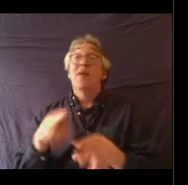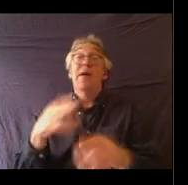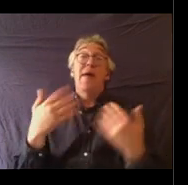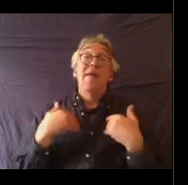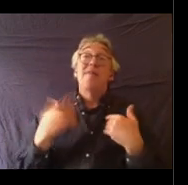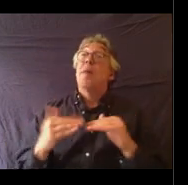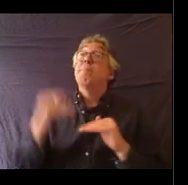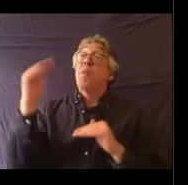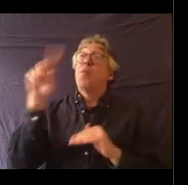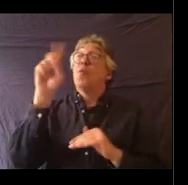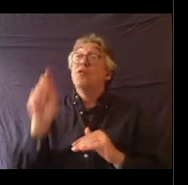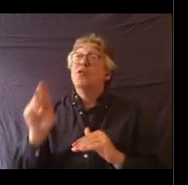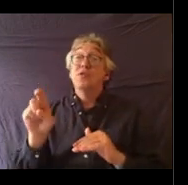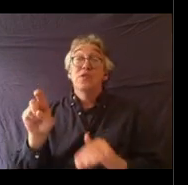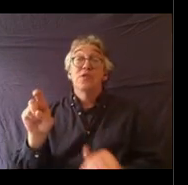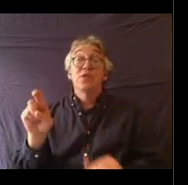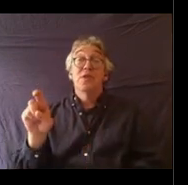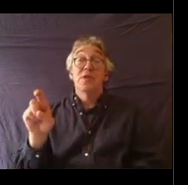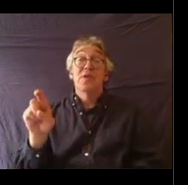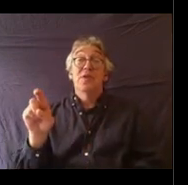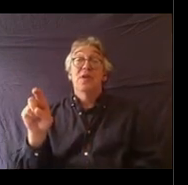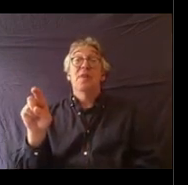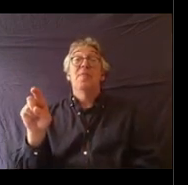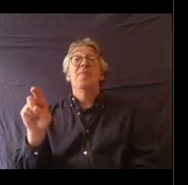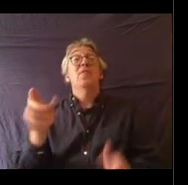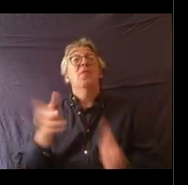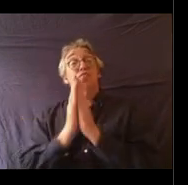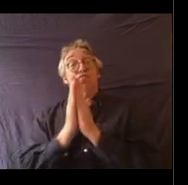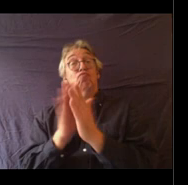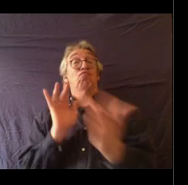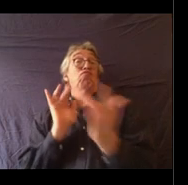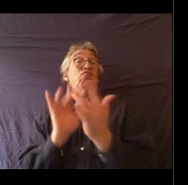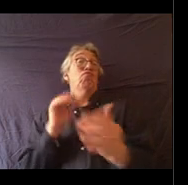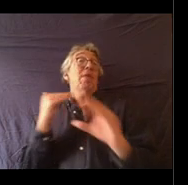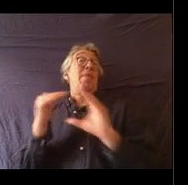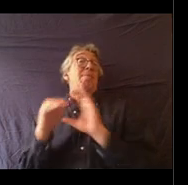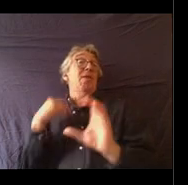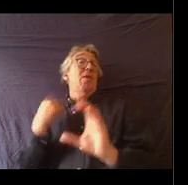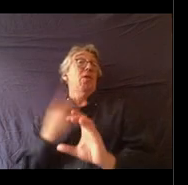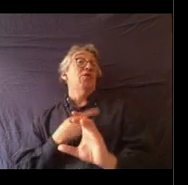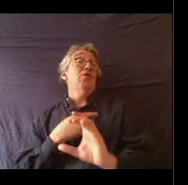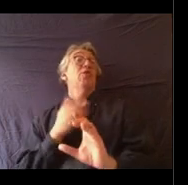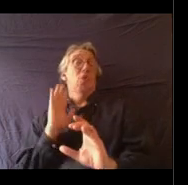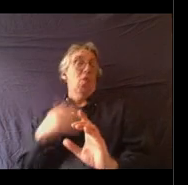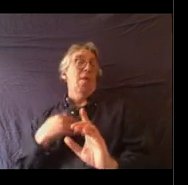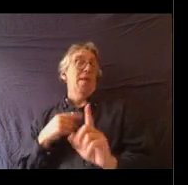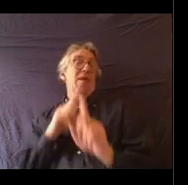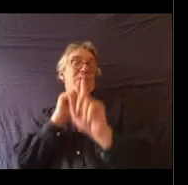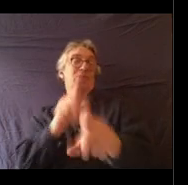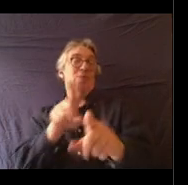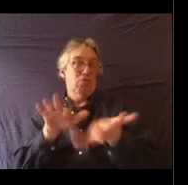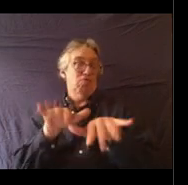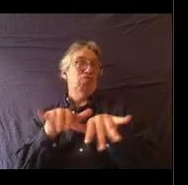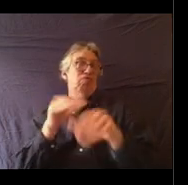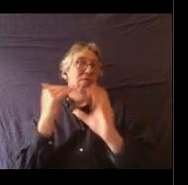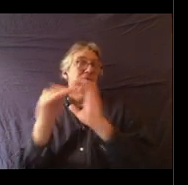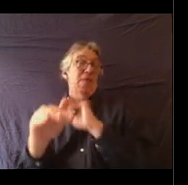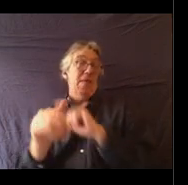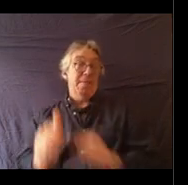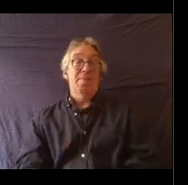questions apart from these three remaining ones, feel free to email us and we will of course get back to you in writing later.